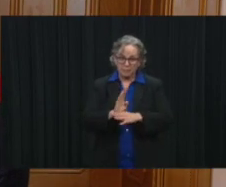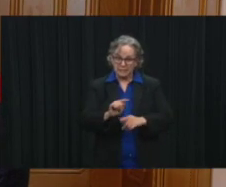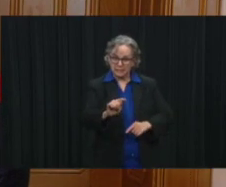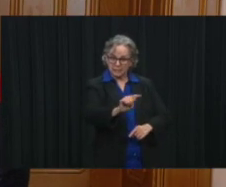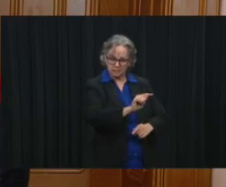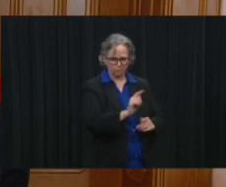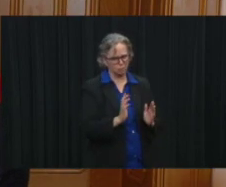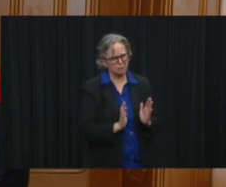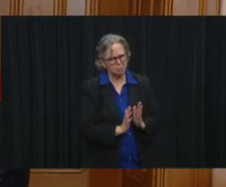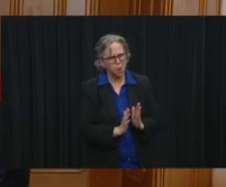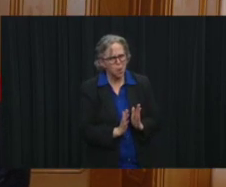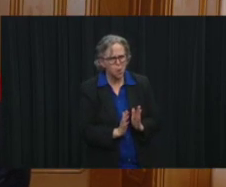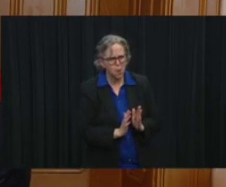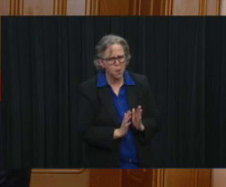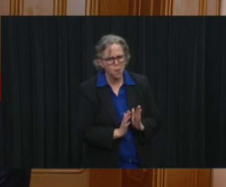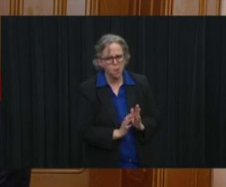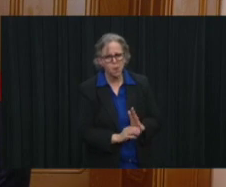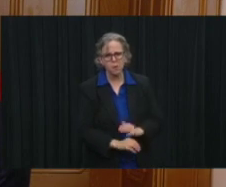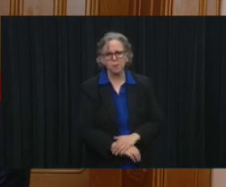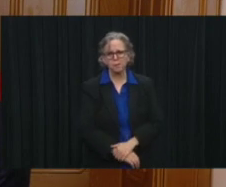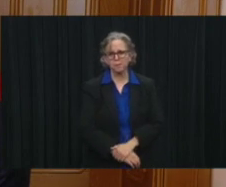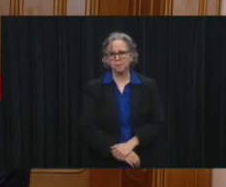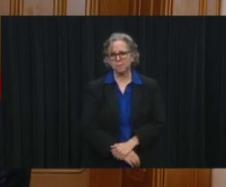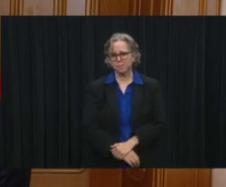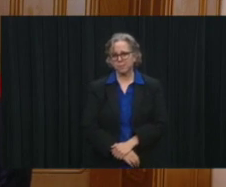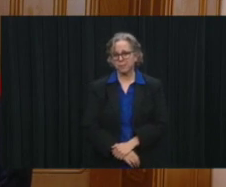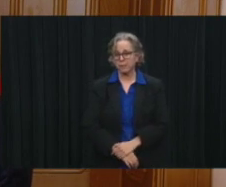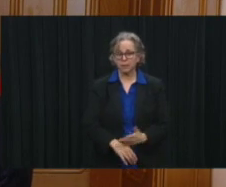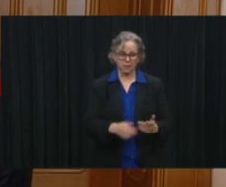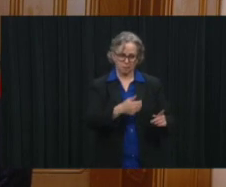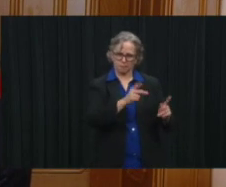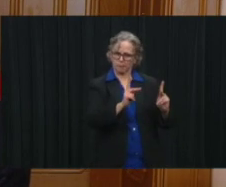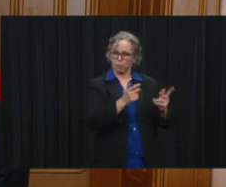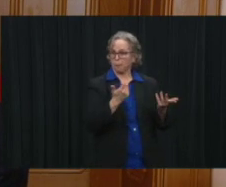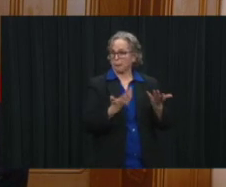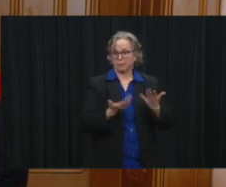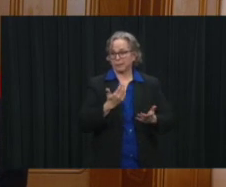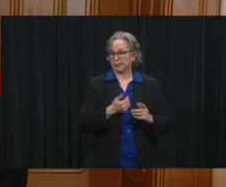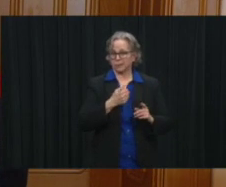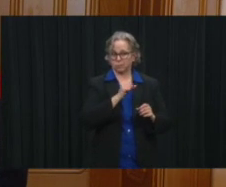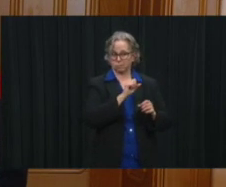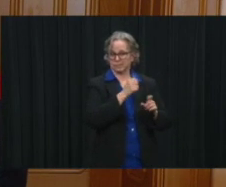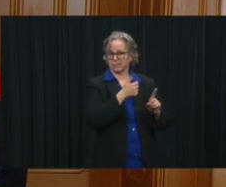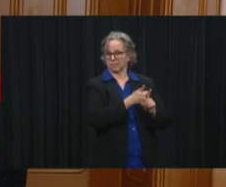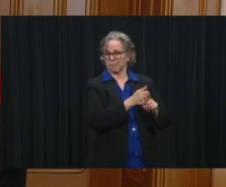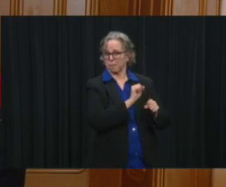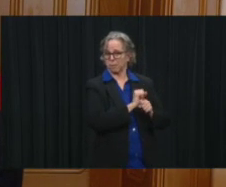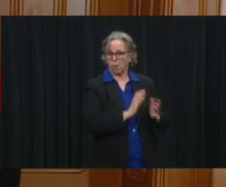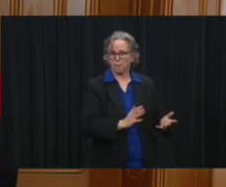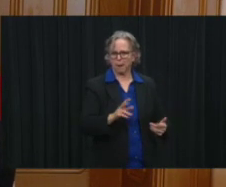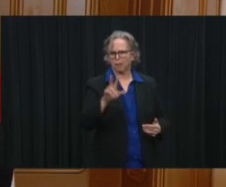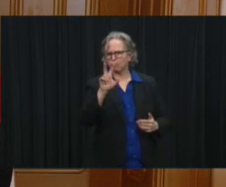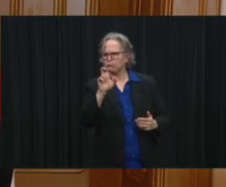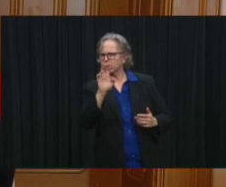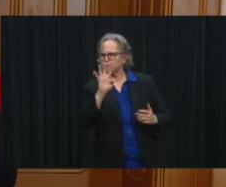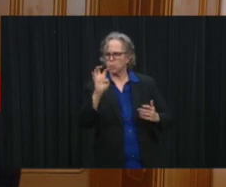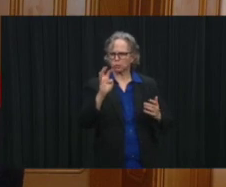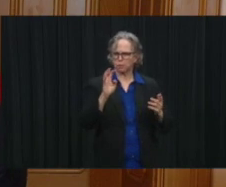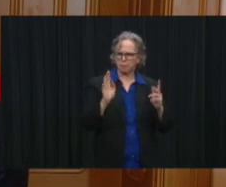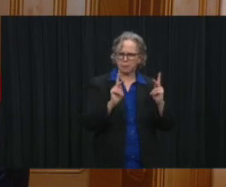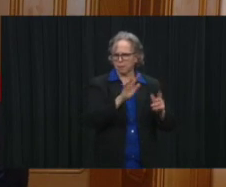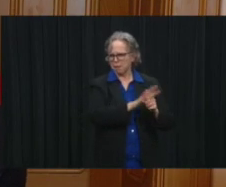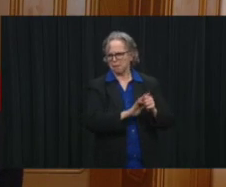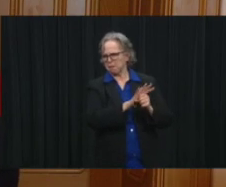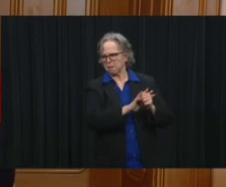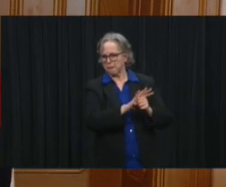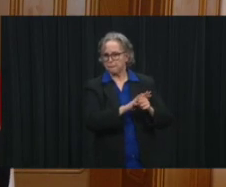to 300 or 400 people, and this affects all businesses, 500 employees or less. But 50% of these companies say they're definitely